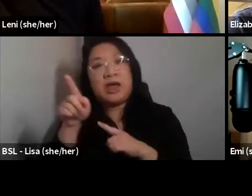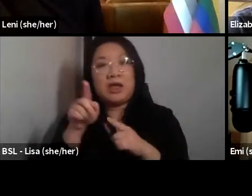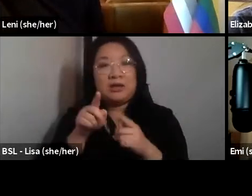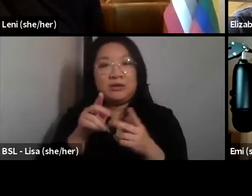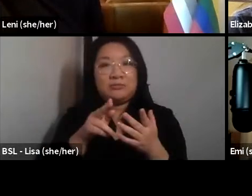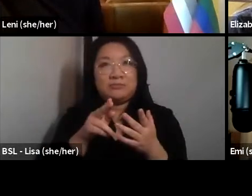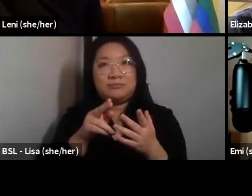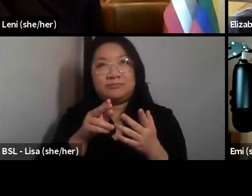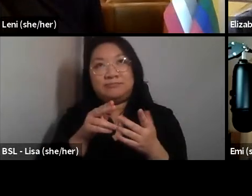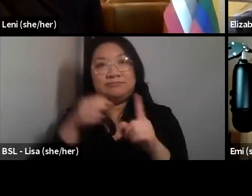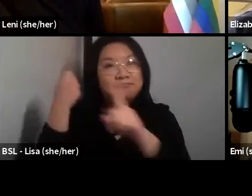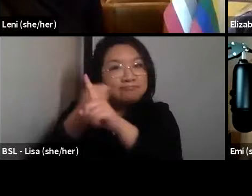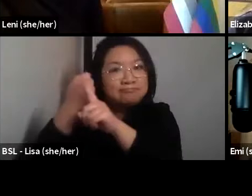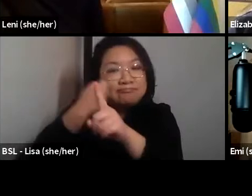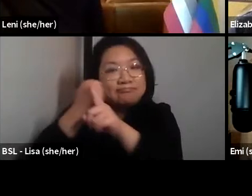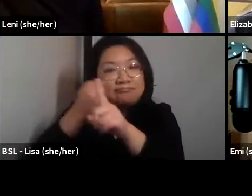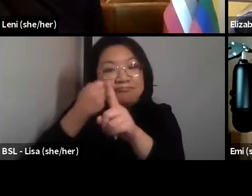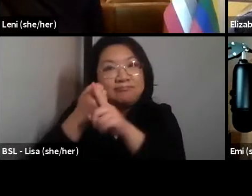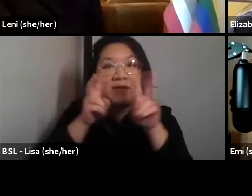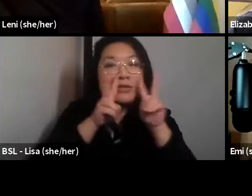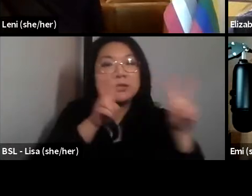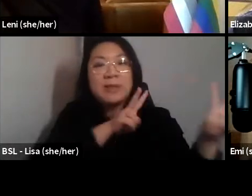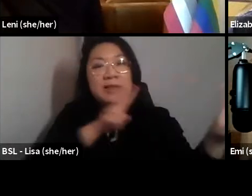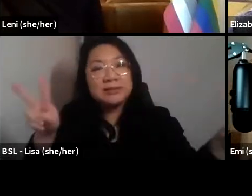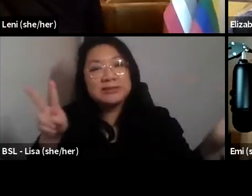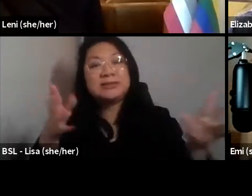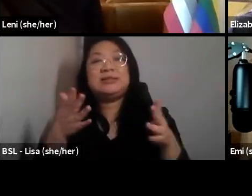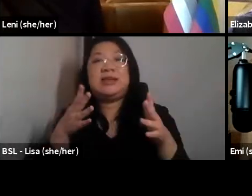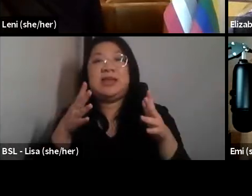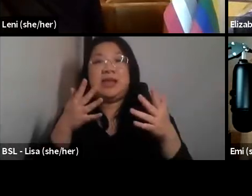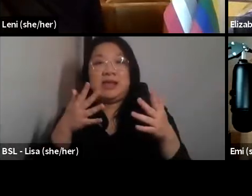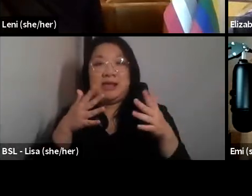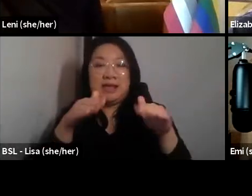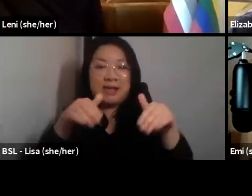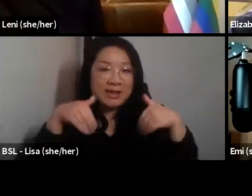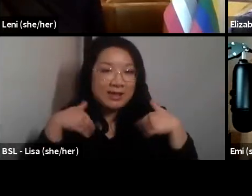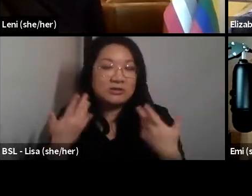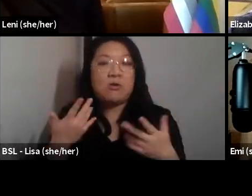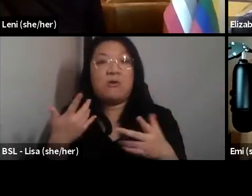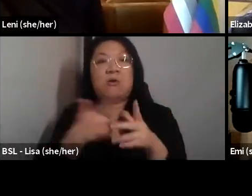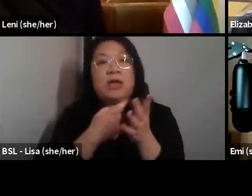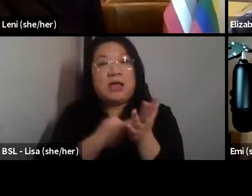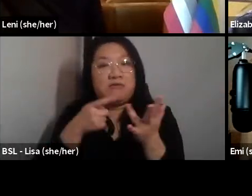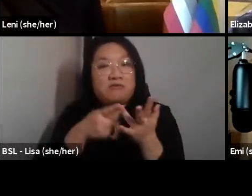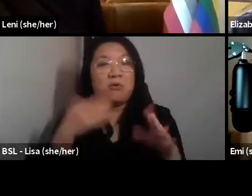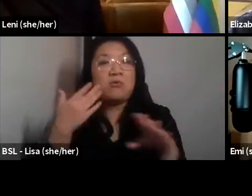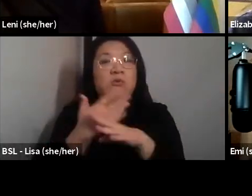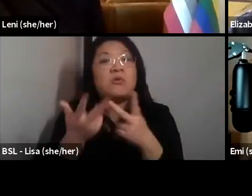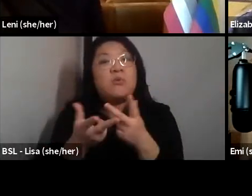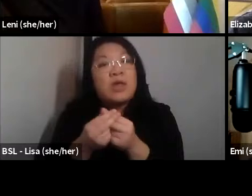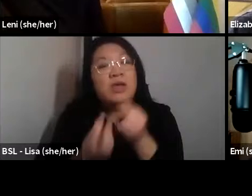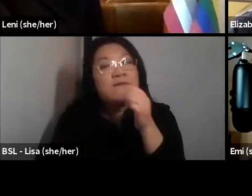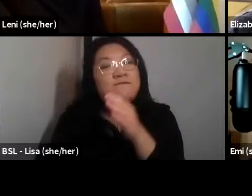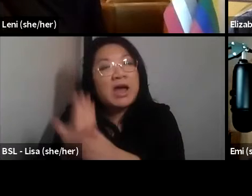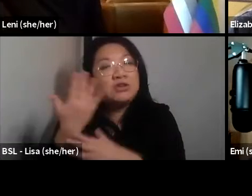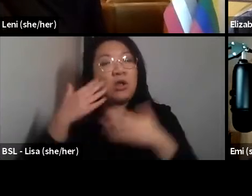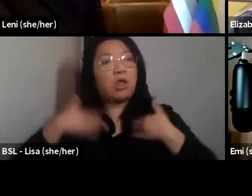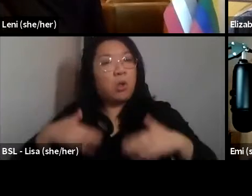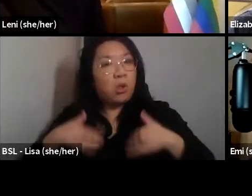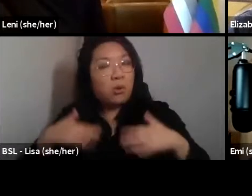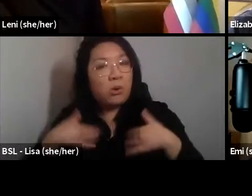visibility wherever I can, whether it's using the platform I gained as a model to work with fashion brands in that way,